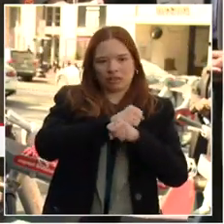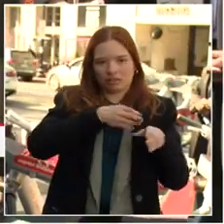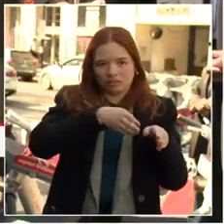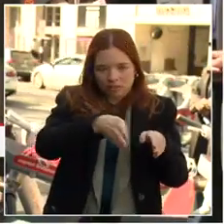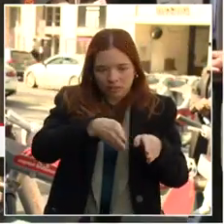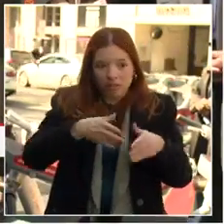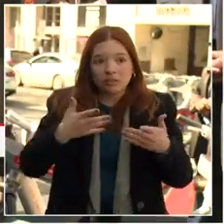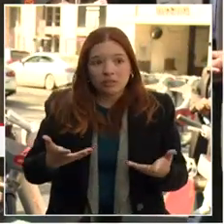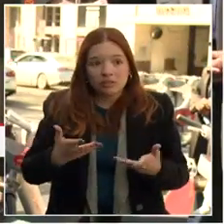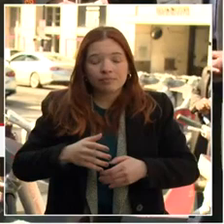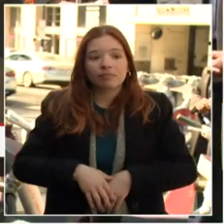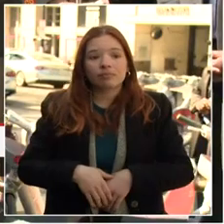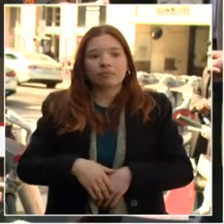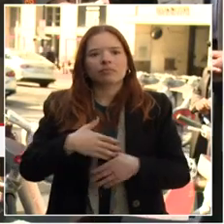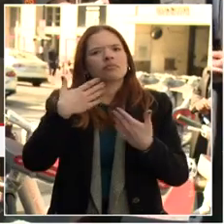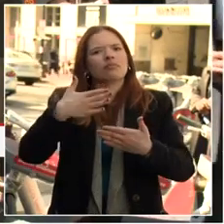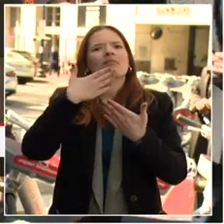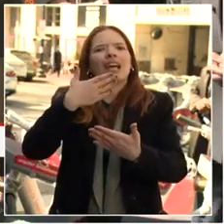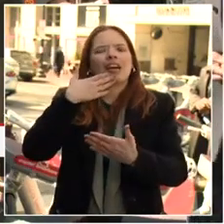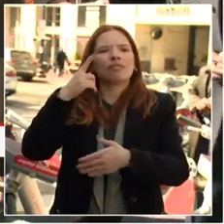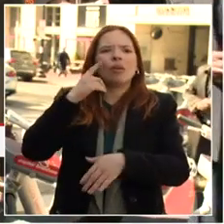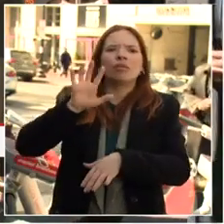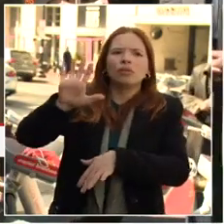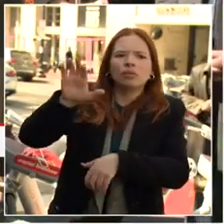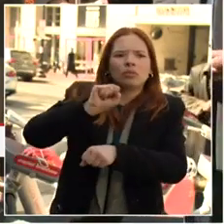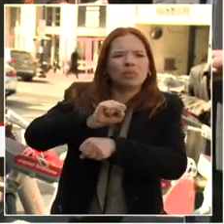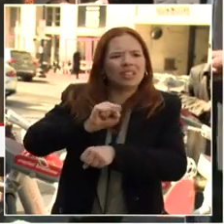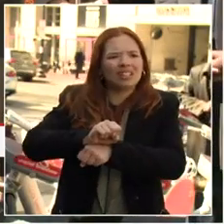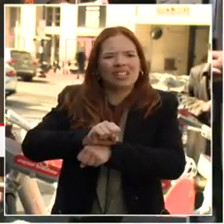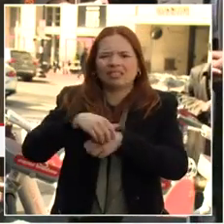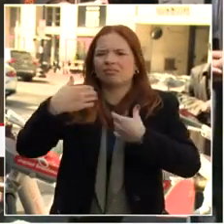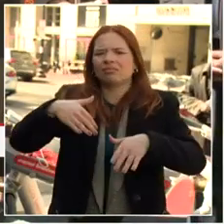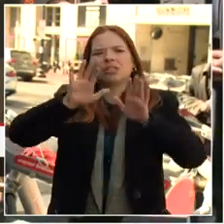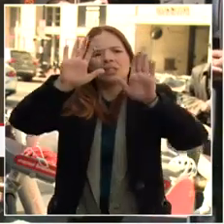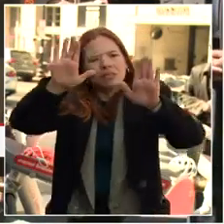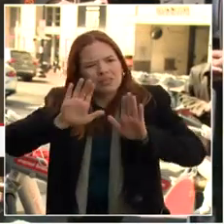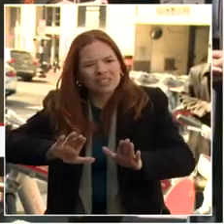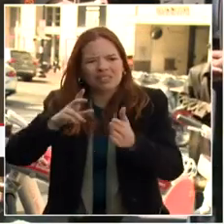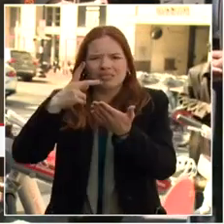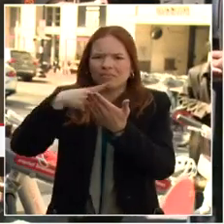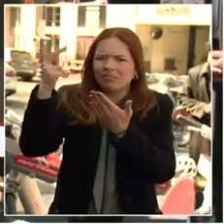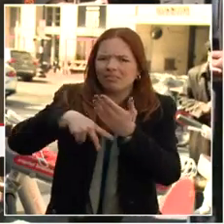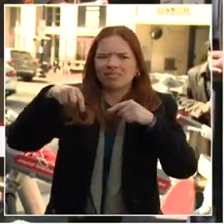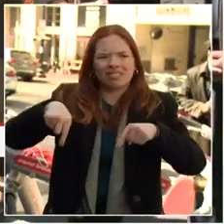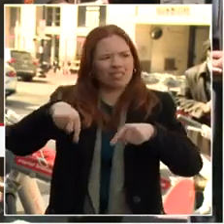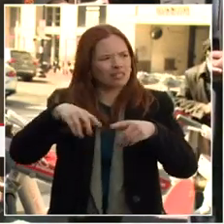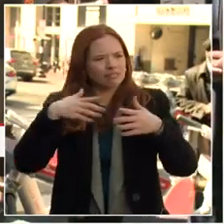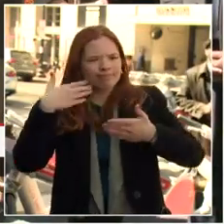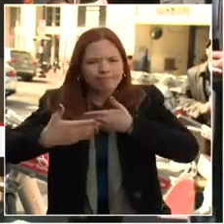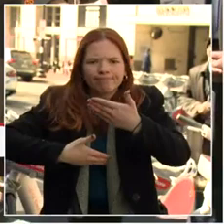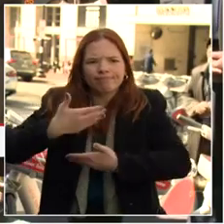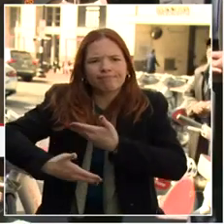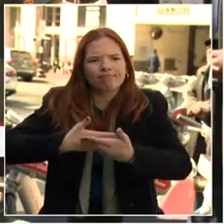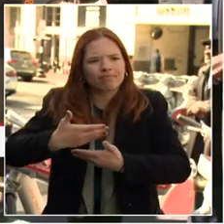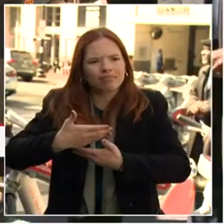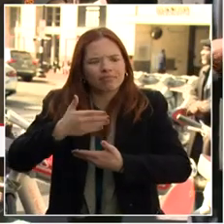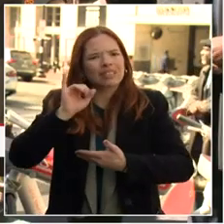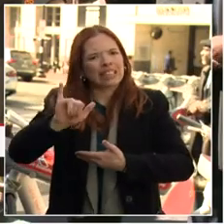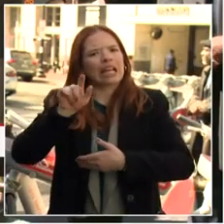project ideas are done right, that every infrastructure project taken by our planners is also an opportunity to improve